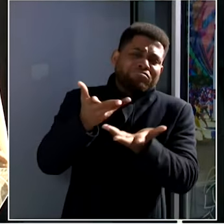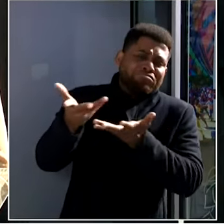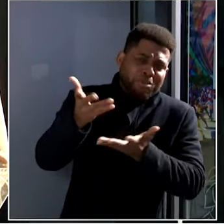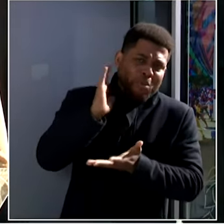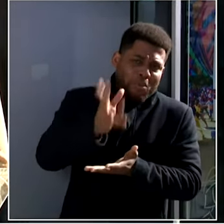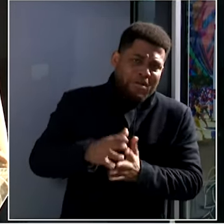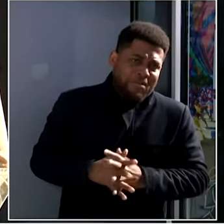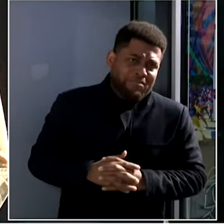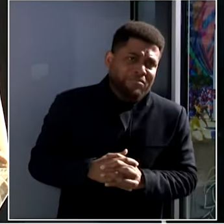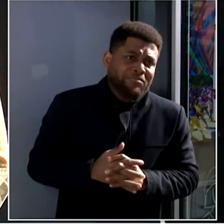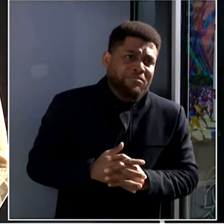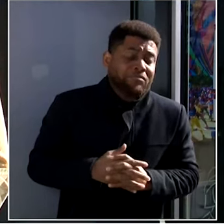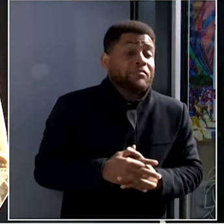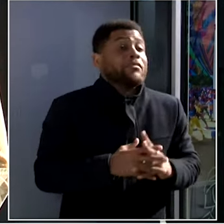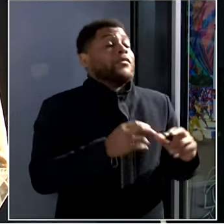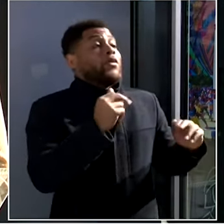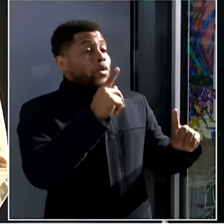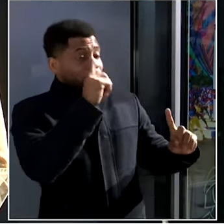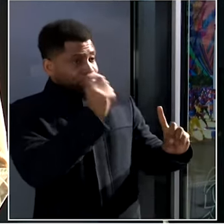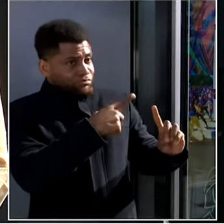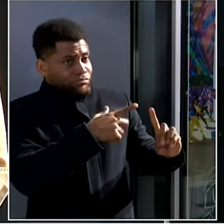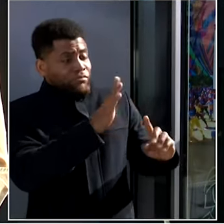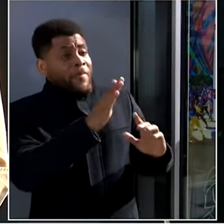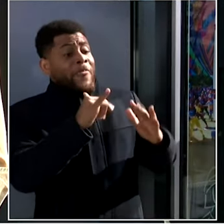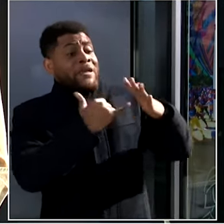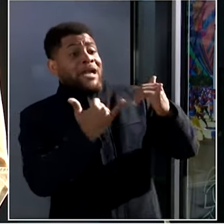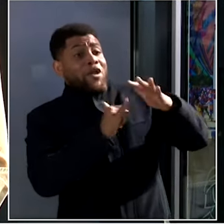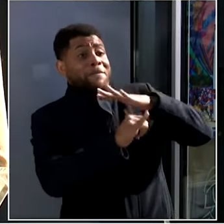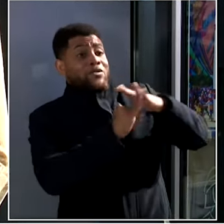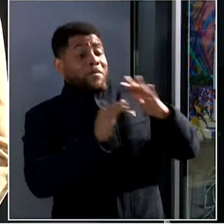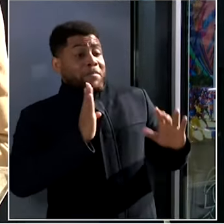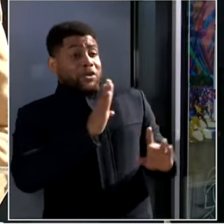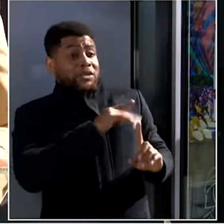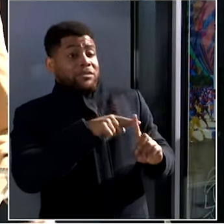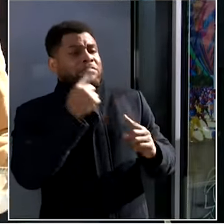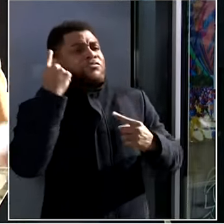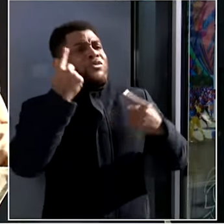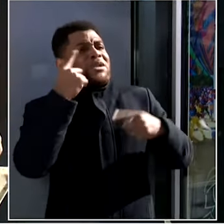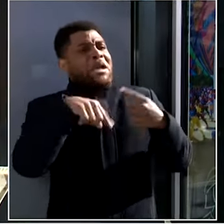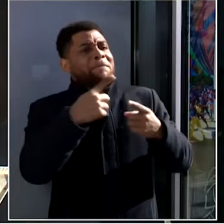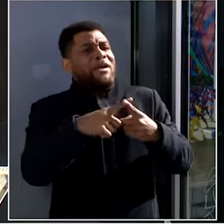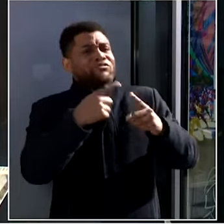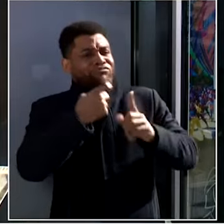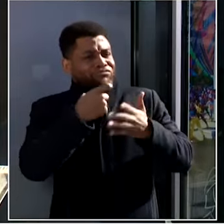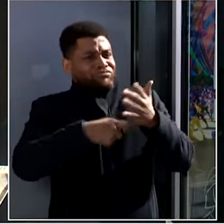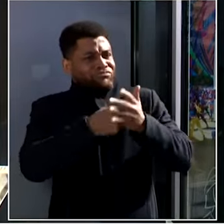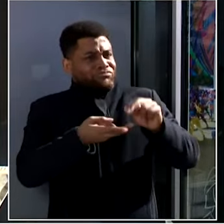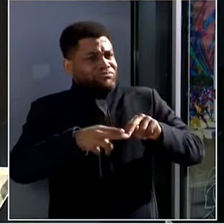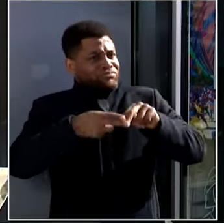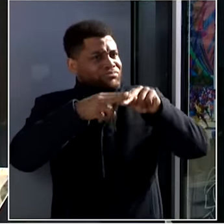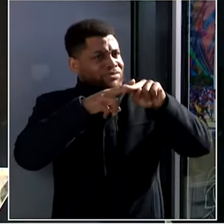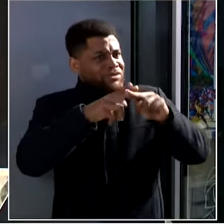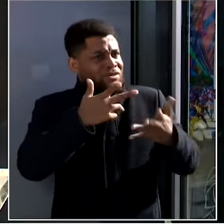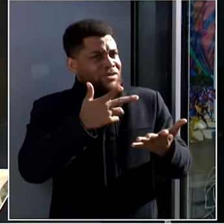Metro Board seems to be leaning toward fare increases, not toward service disruptions or reductions, but